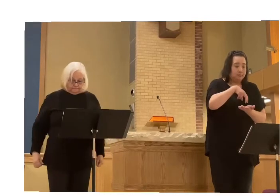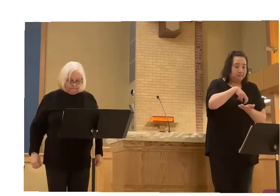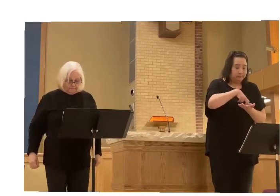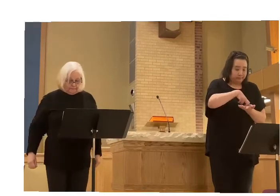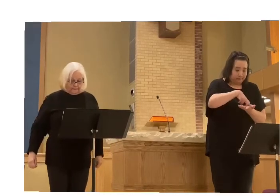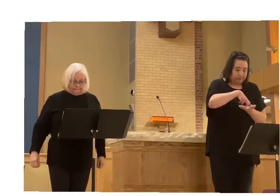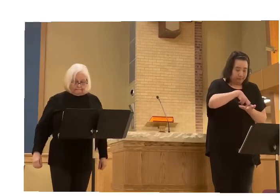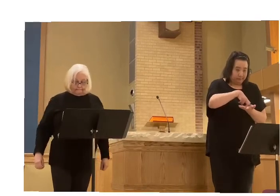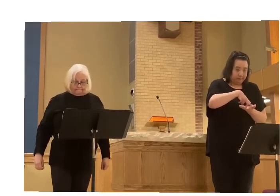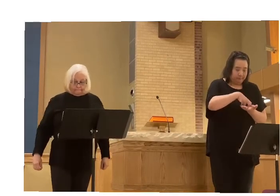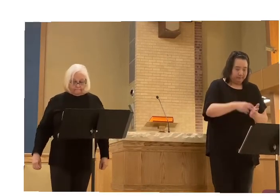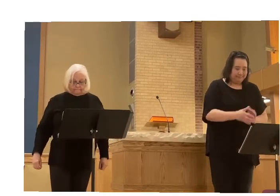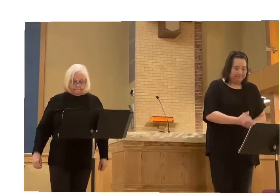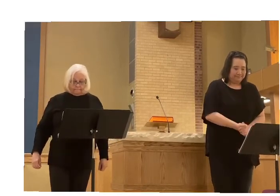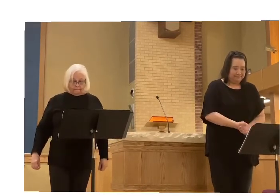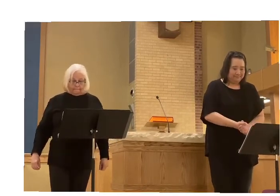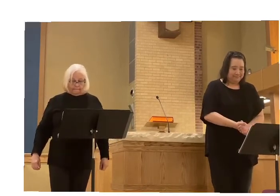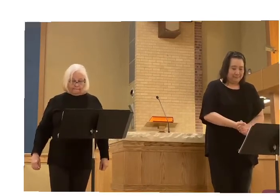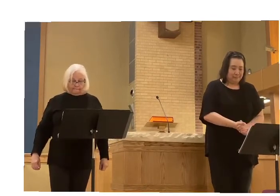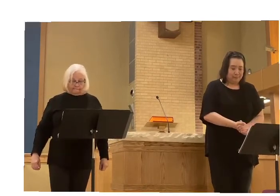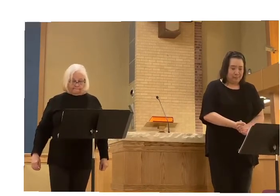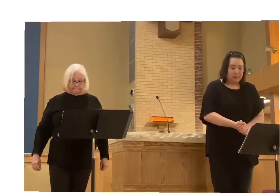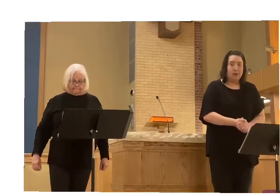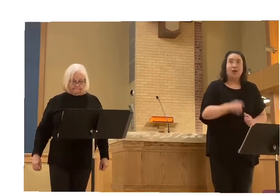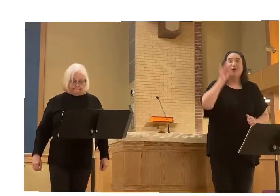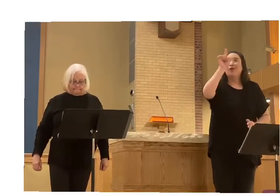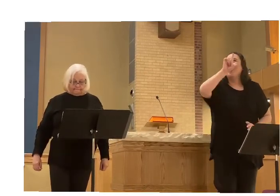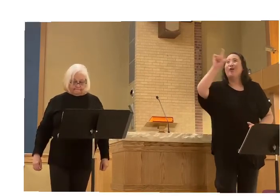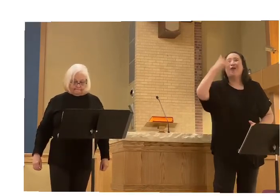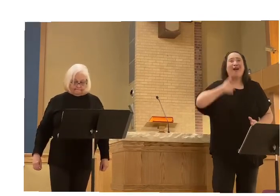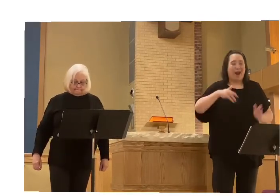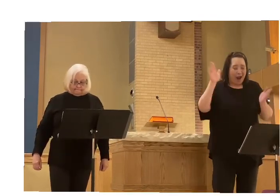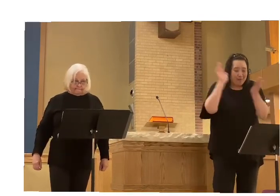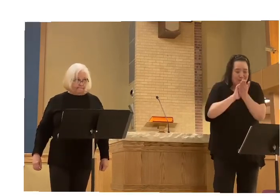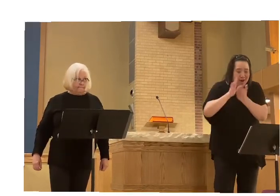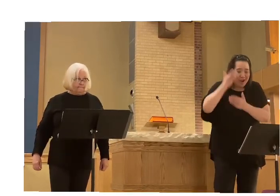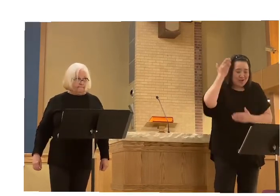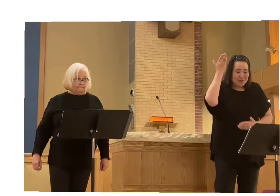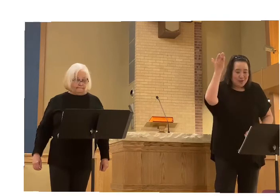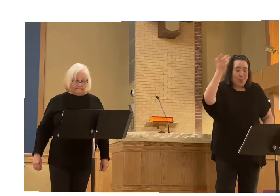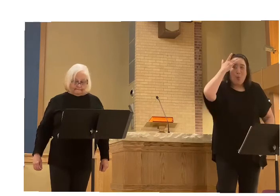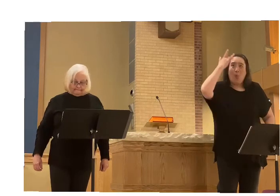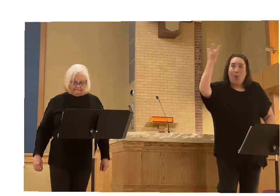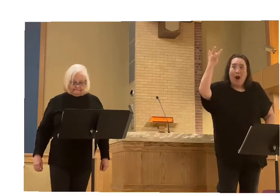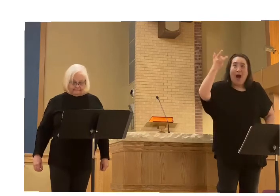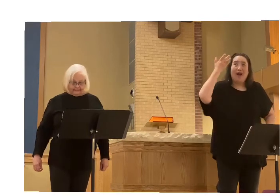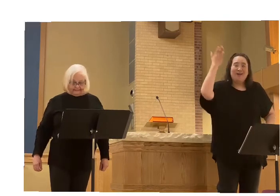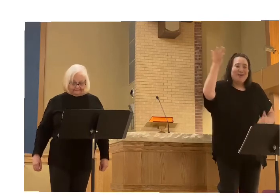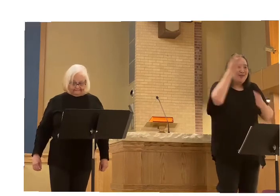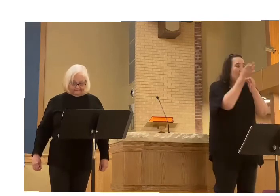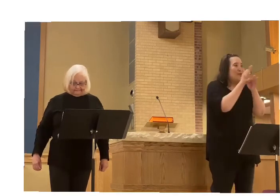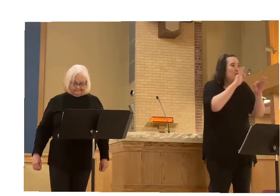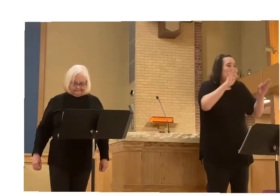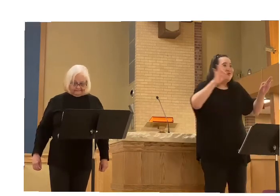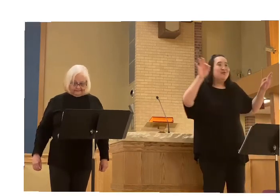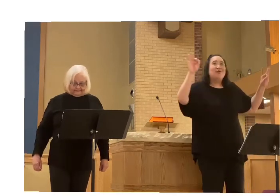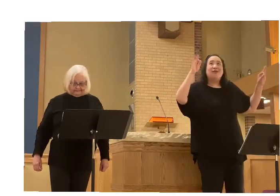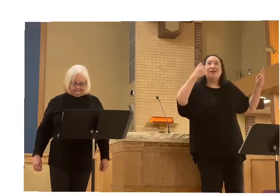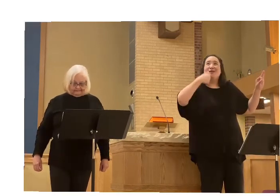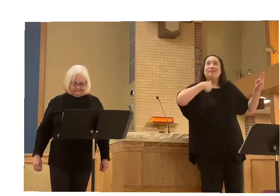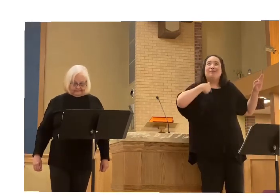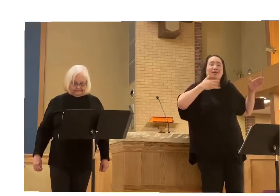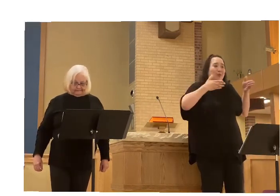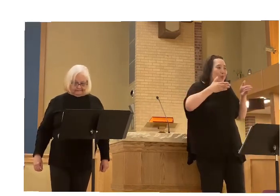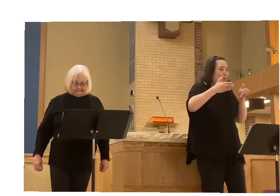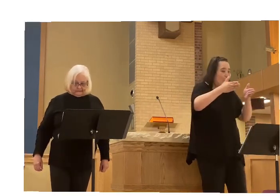I will praise you, O Lord, For you drew me clear and did not